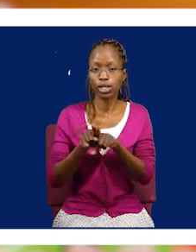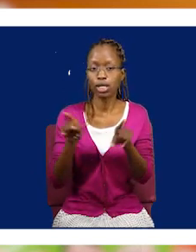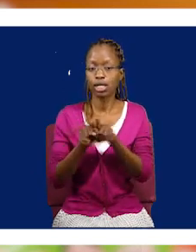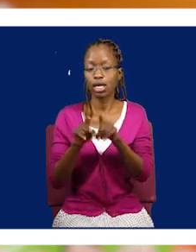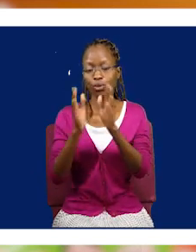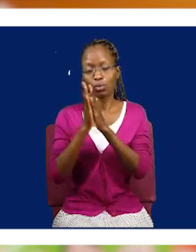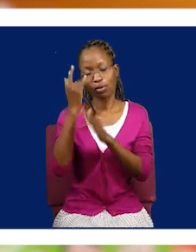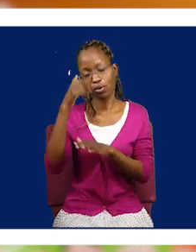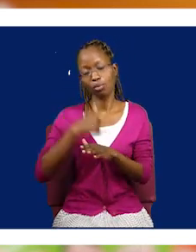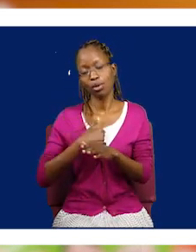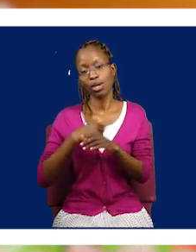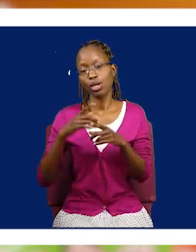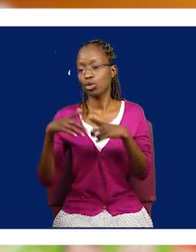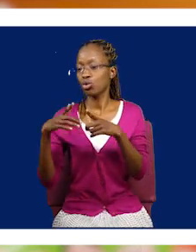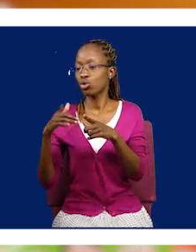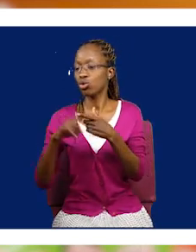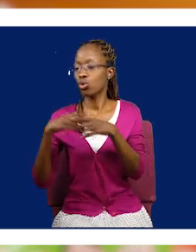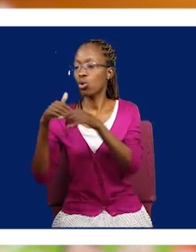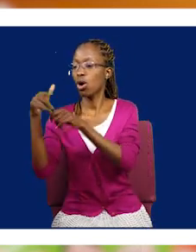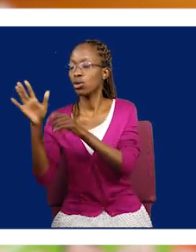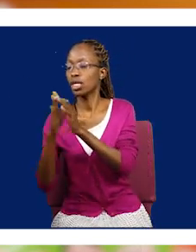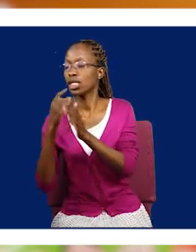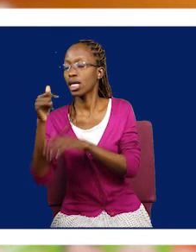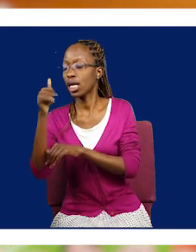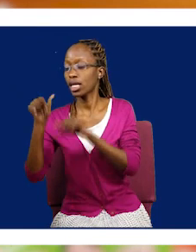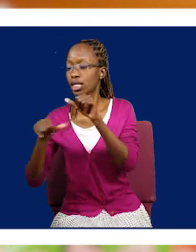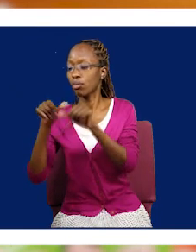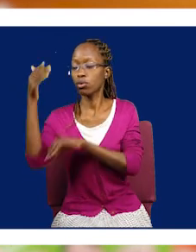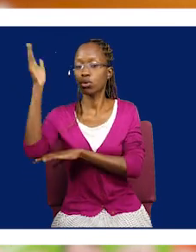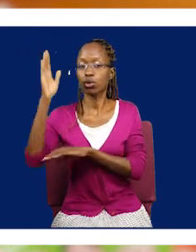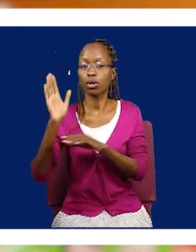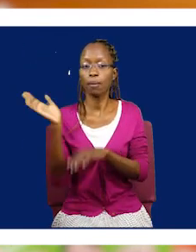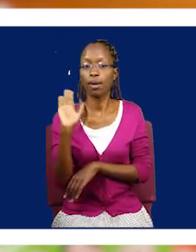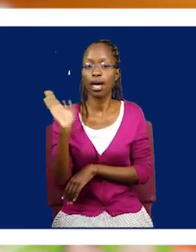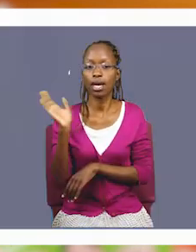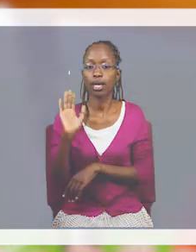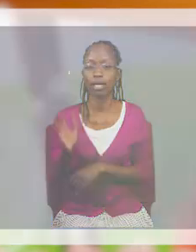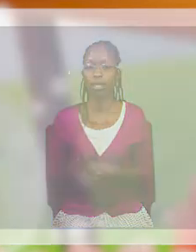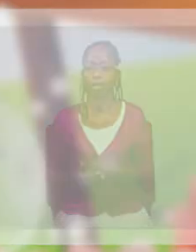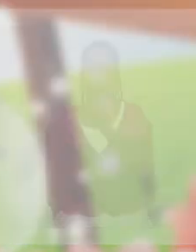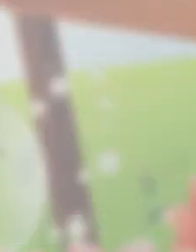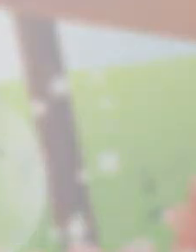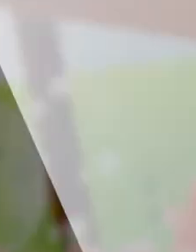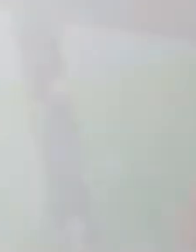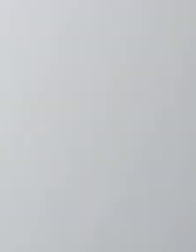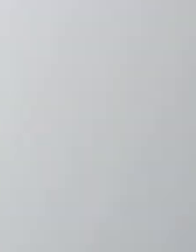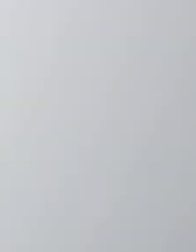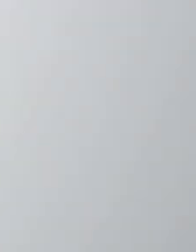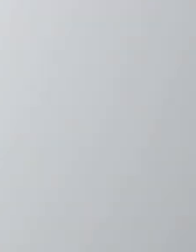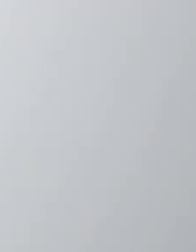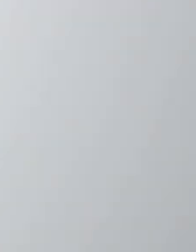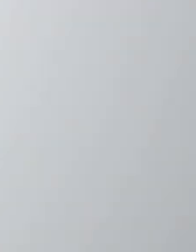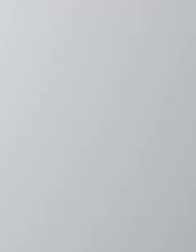you also pray for me to go out and tell others about God. Bye.